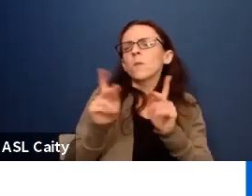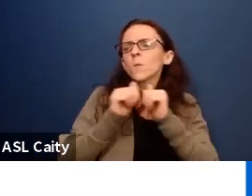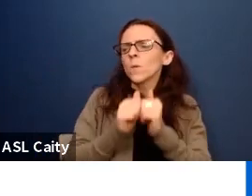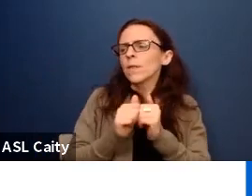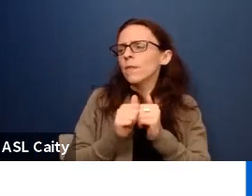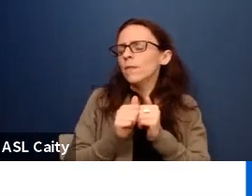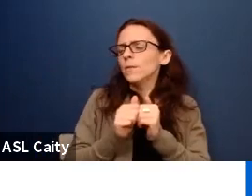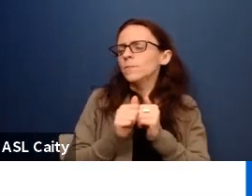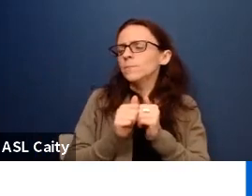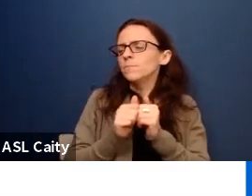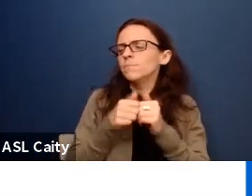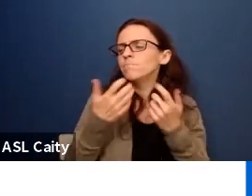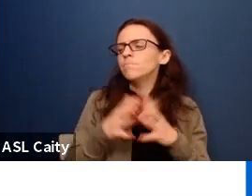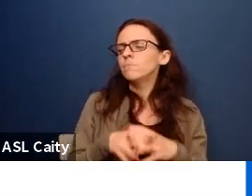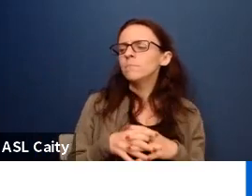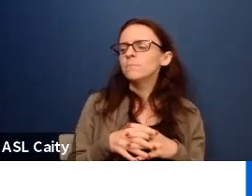I'm